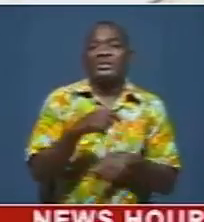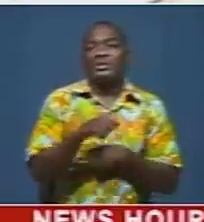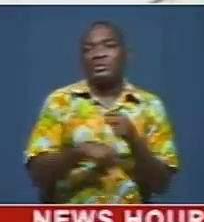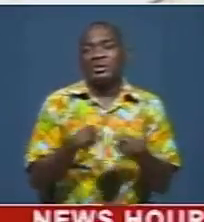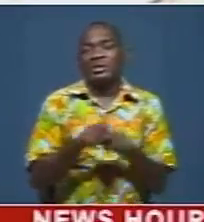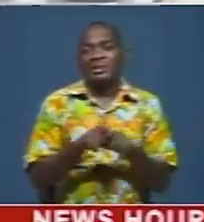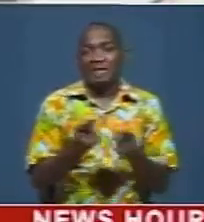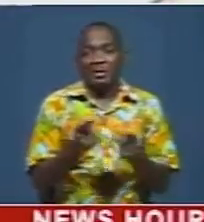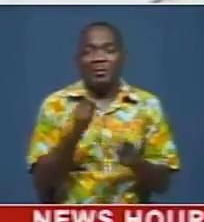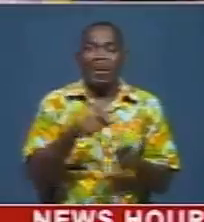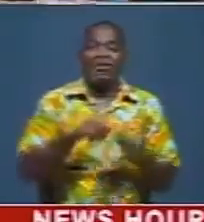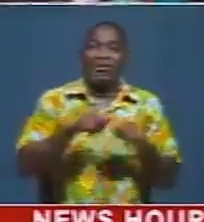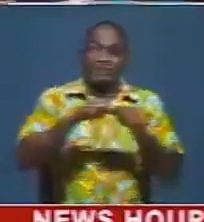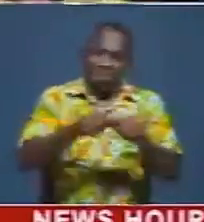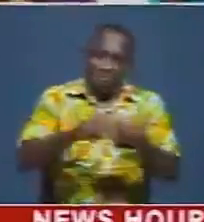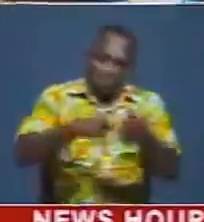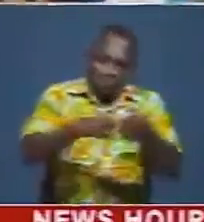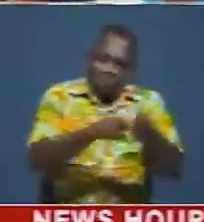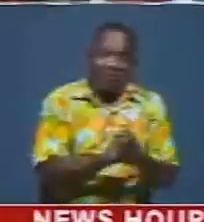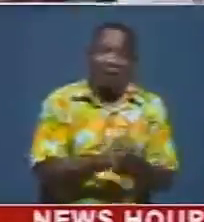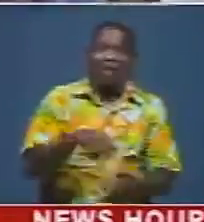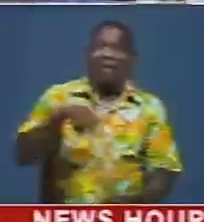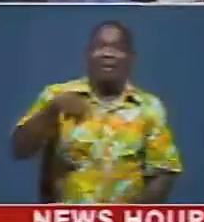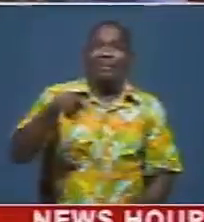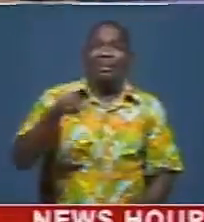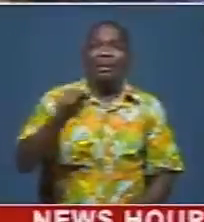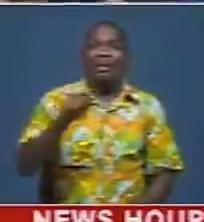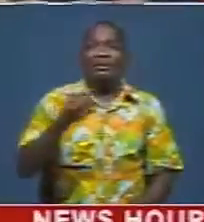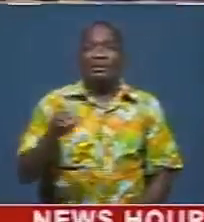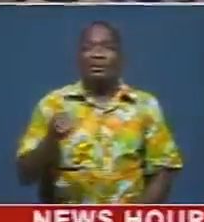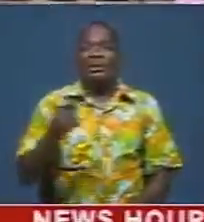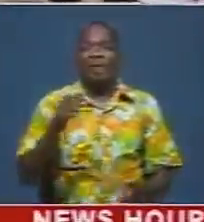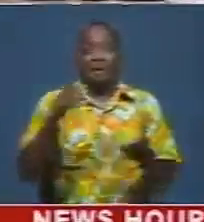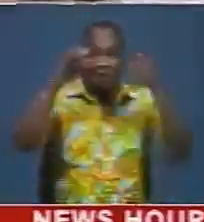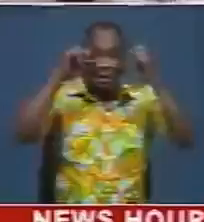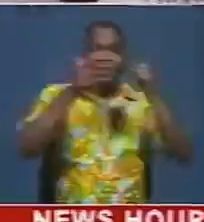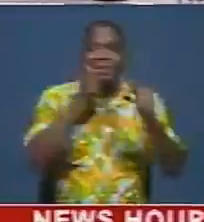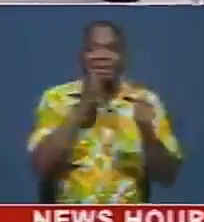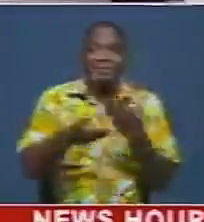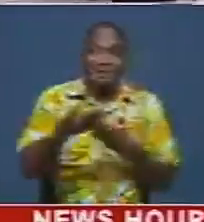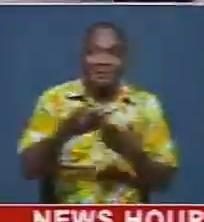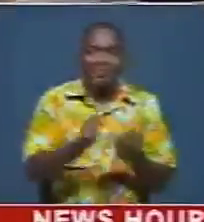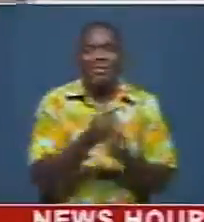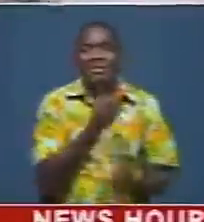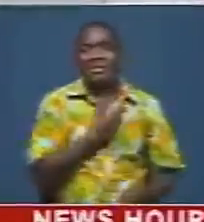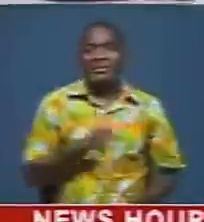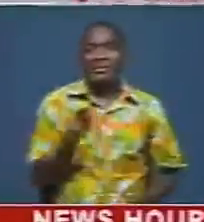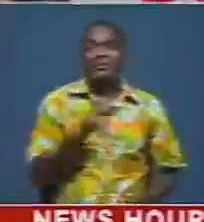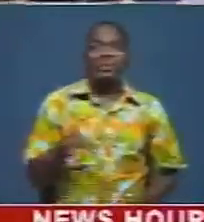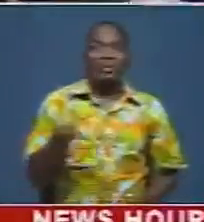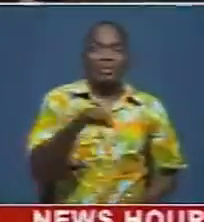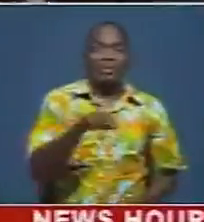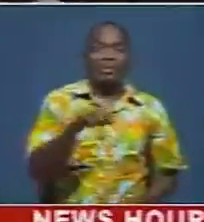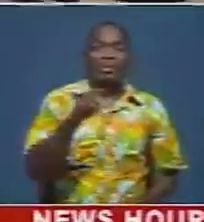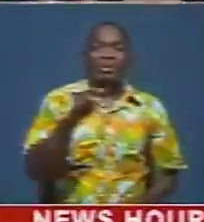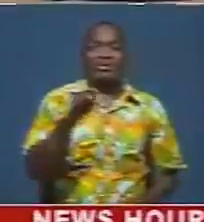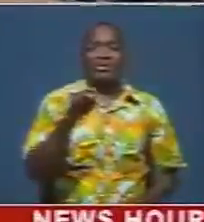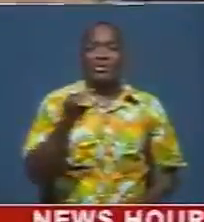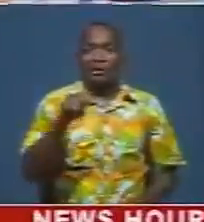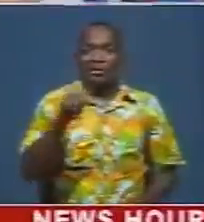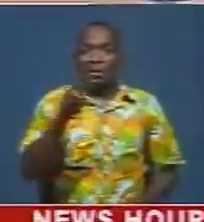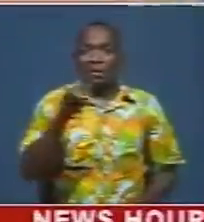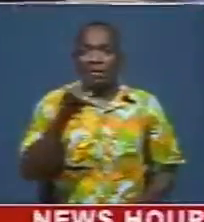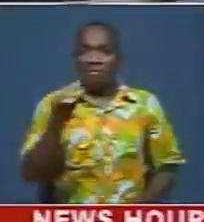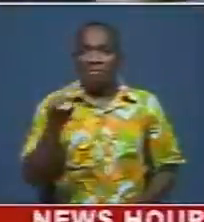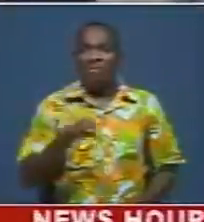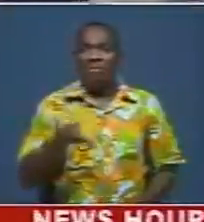poor maintenance culture. At Trifo Praso, the president interacted with chiefs and people of Trifo and Mokwa